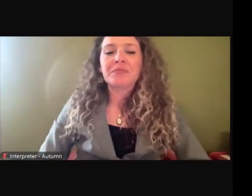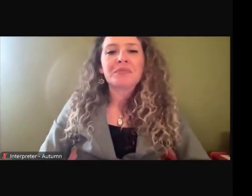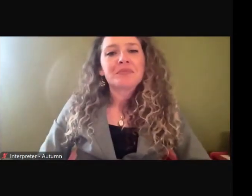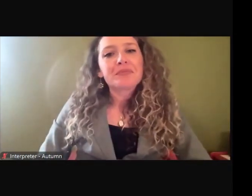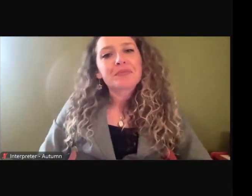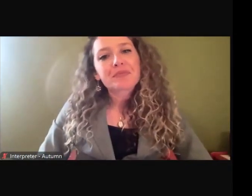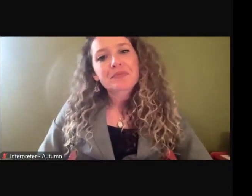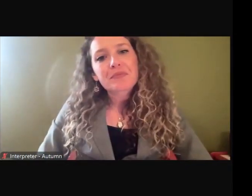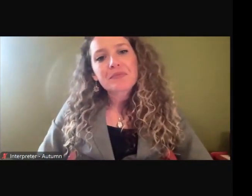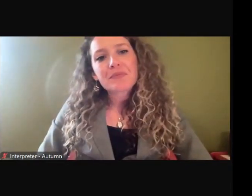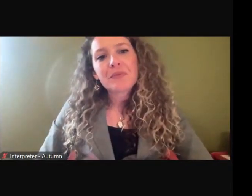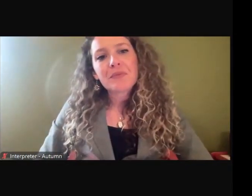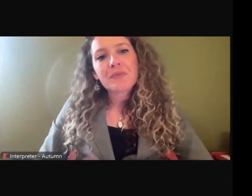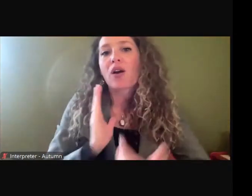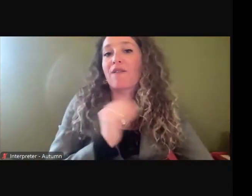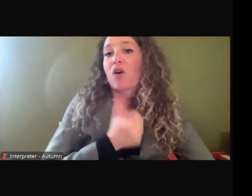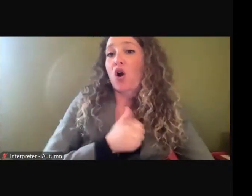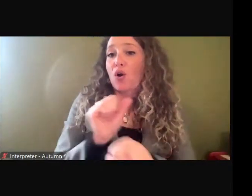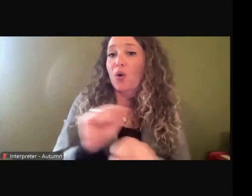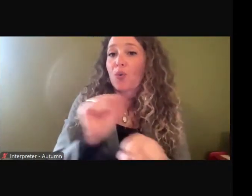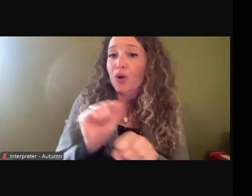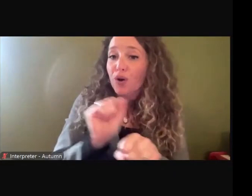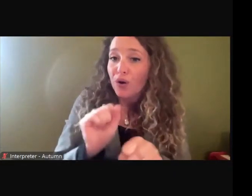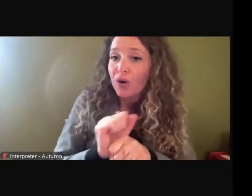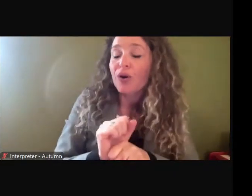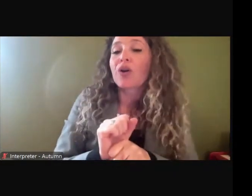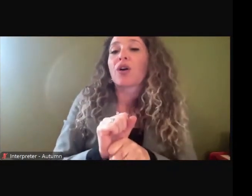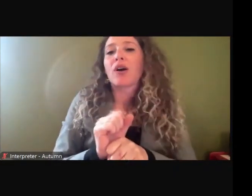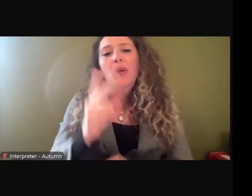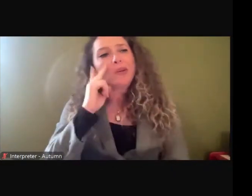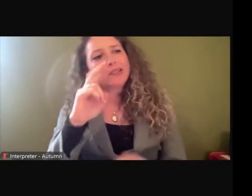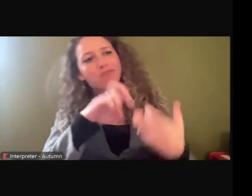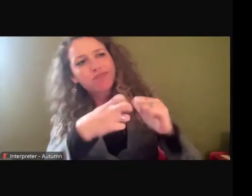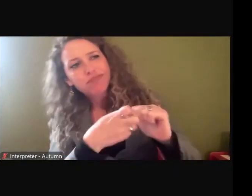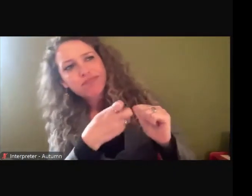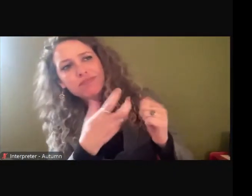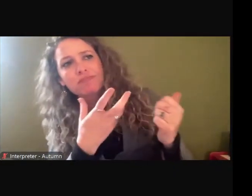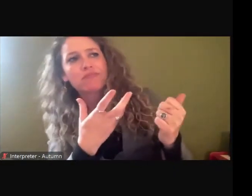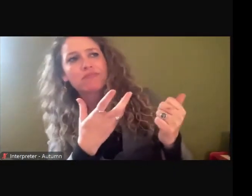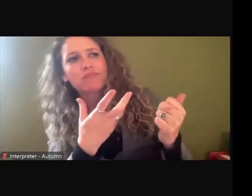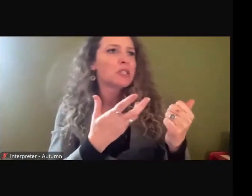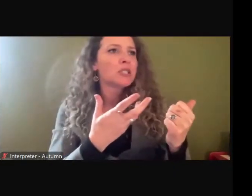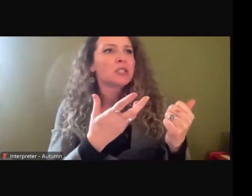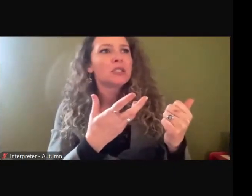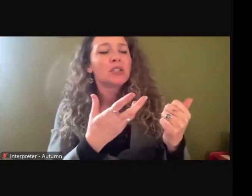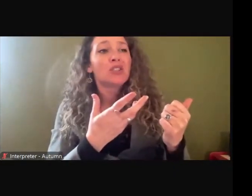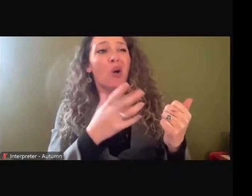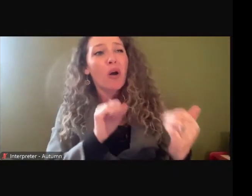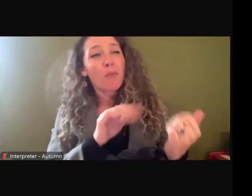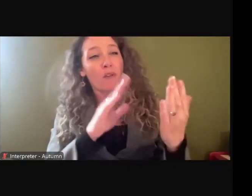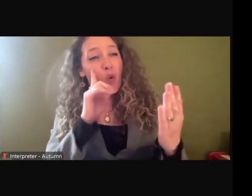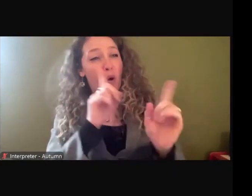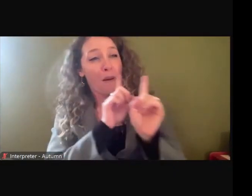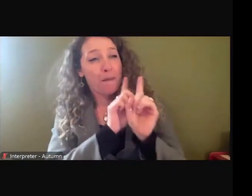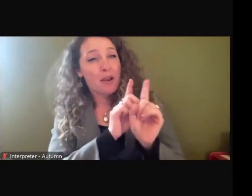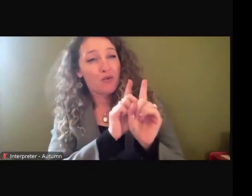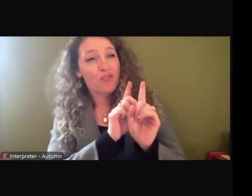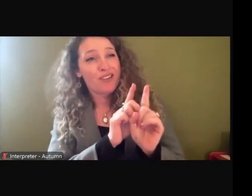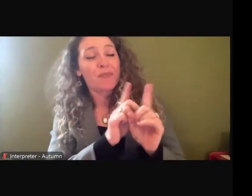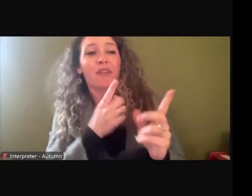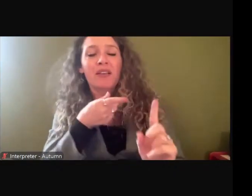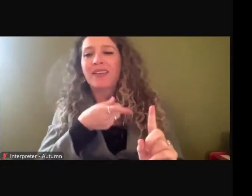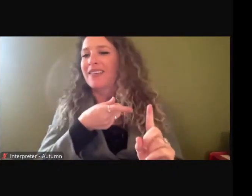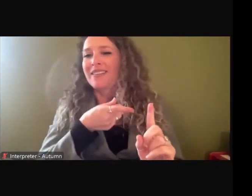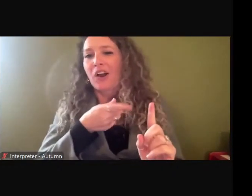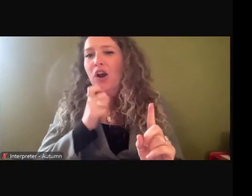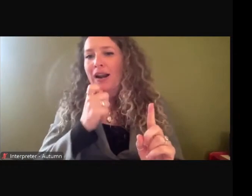And part of our work aims to address the problems that we see in approaches to mentorship that are not disability informed. So